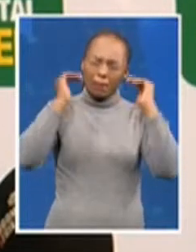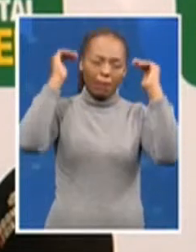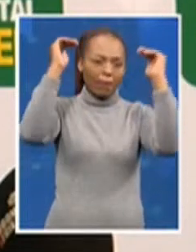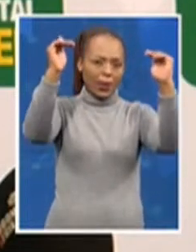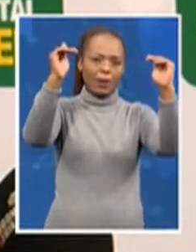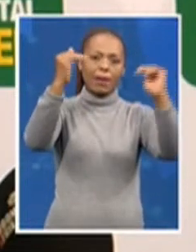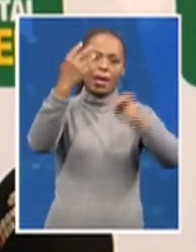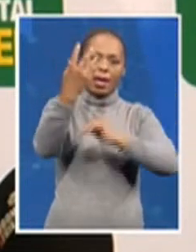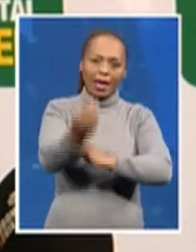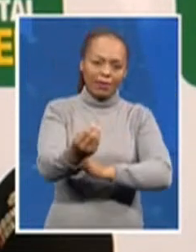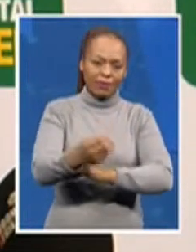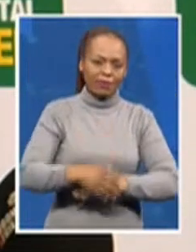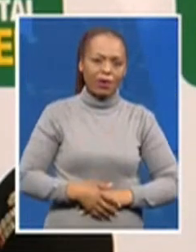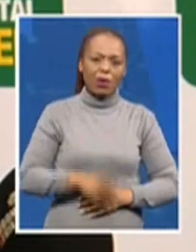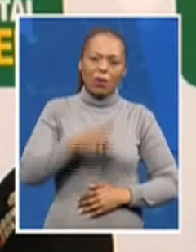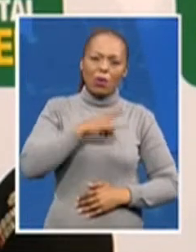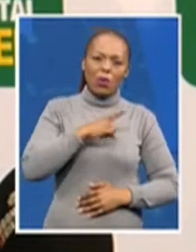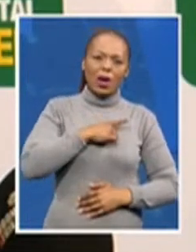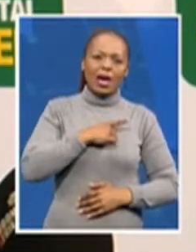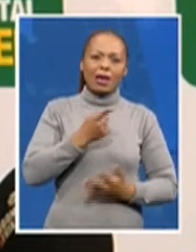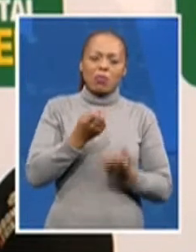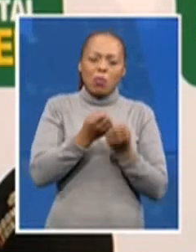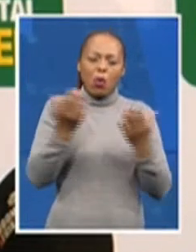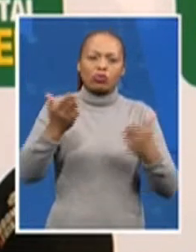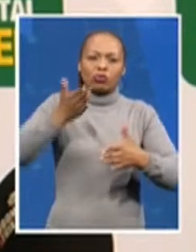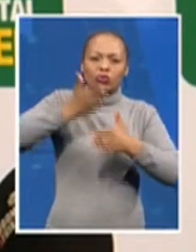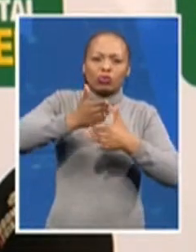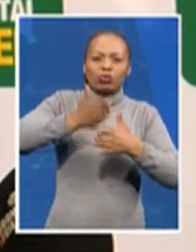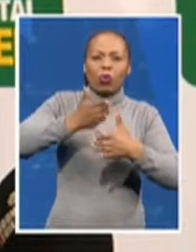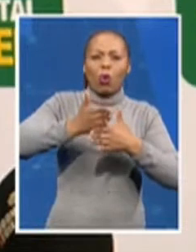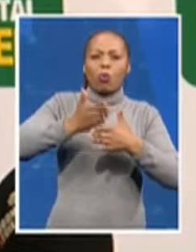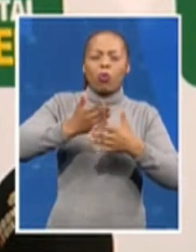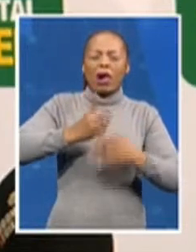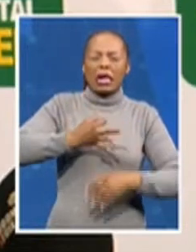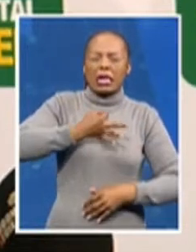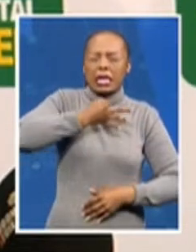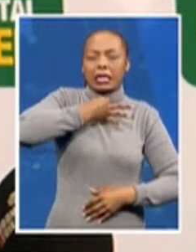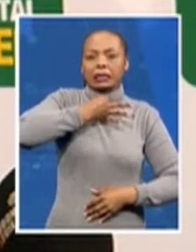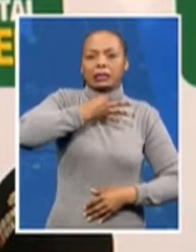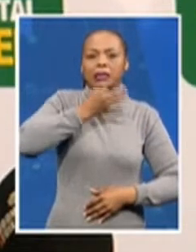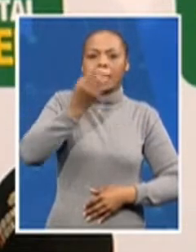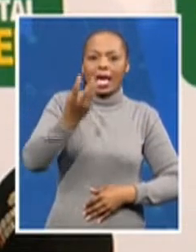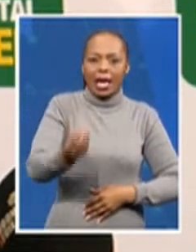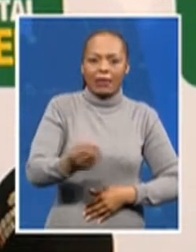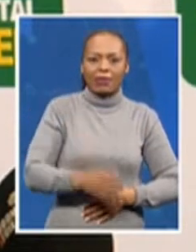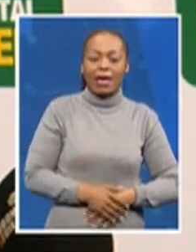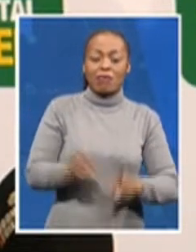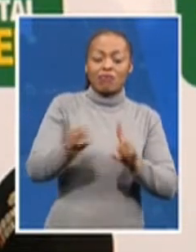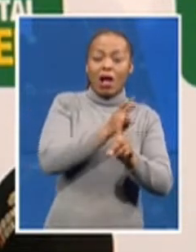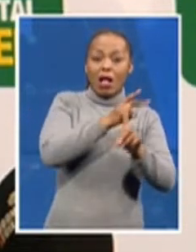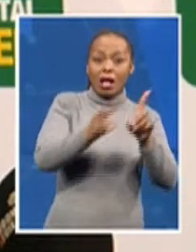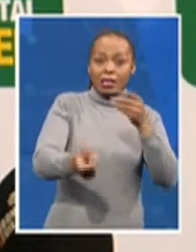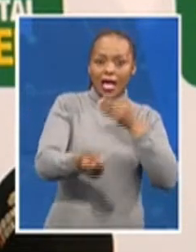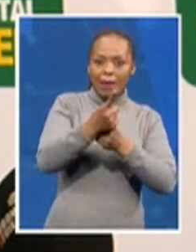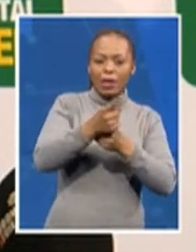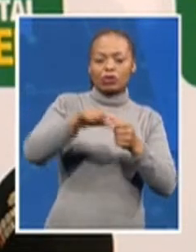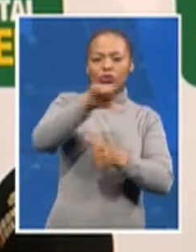jobs at risk, the unrest has also threatened social cohesion and food security in the